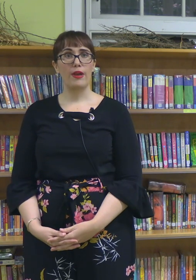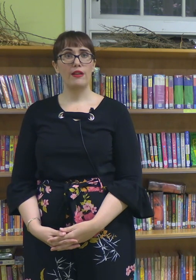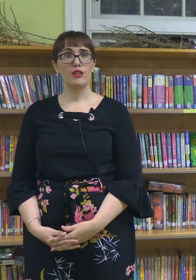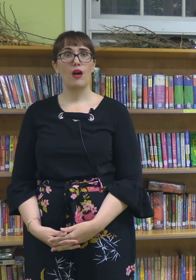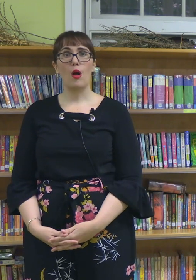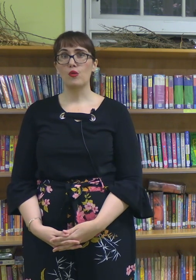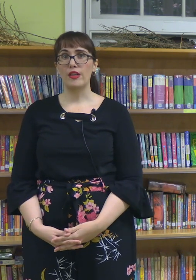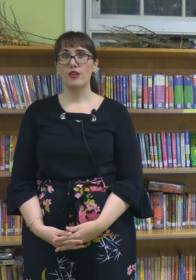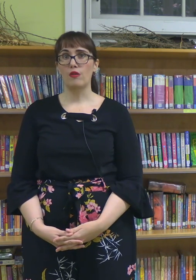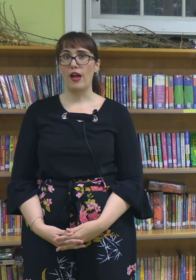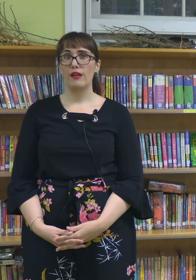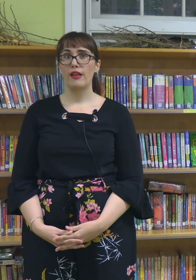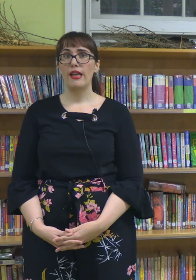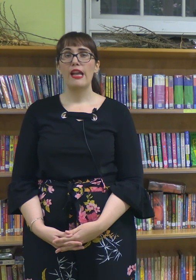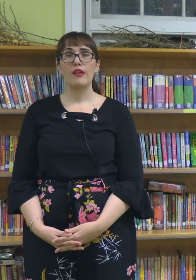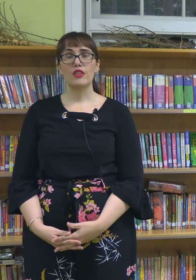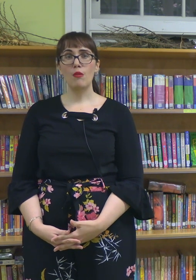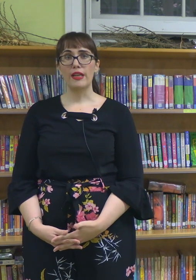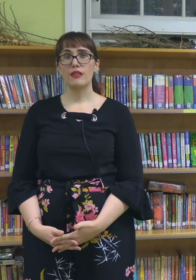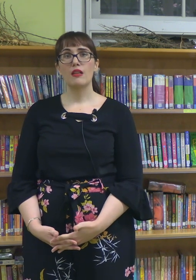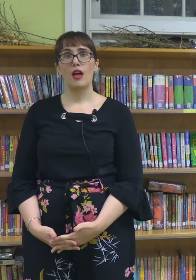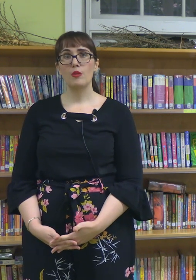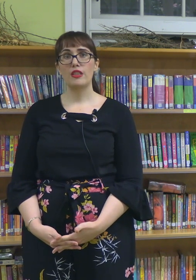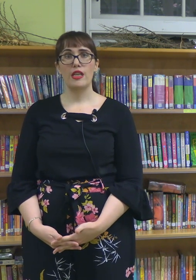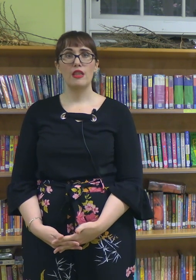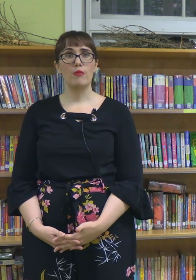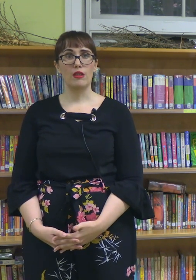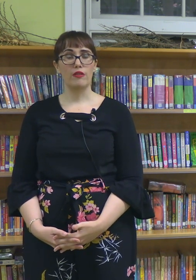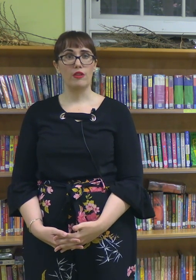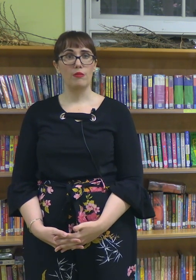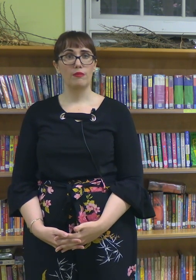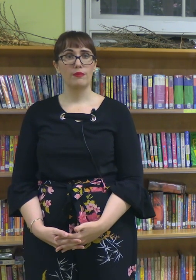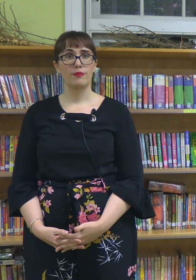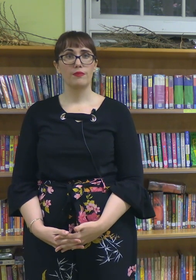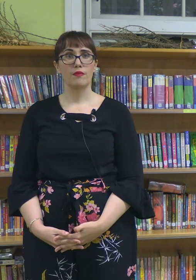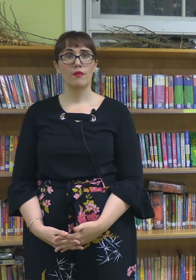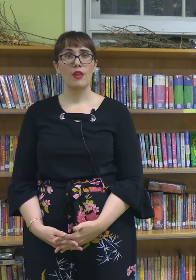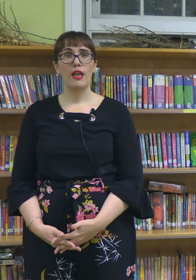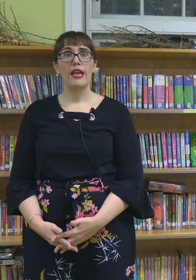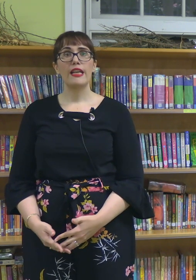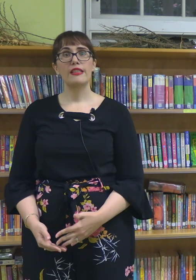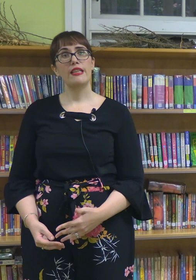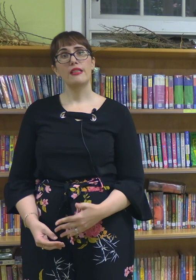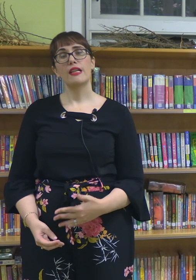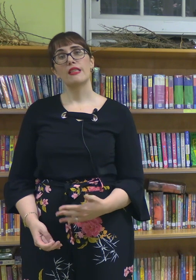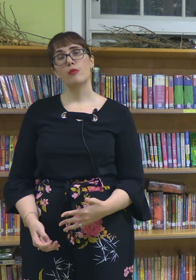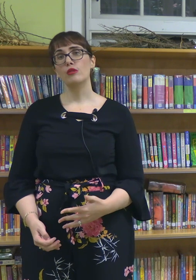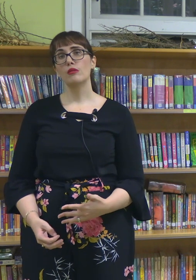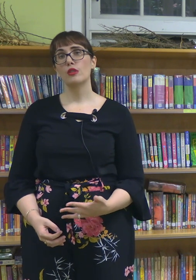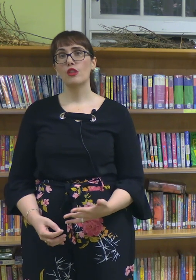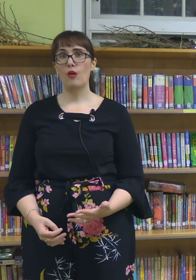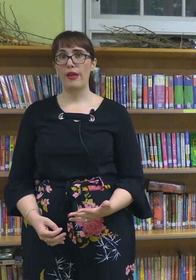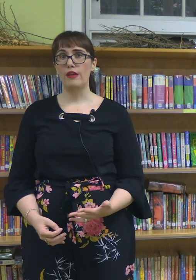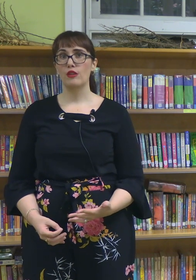it's compound, I will run to the right. If it's complex, I will stand in the middle of the room. Is this a